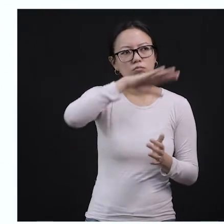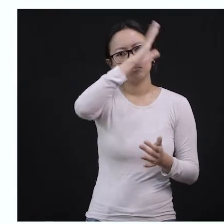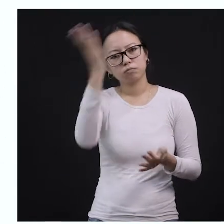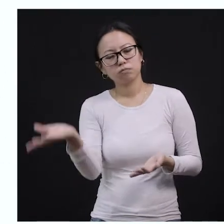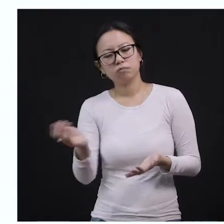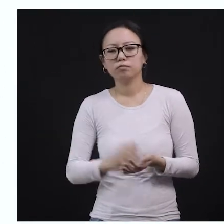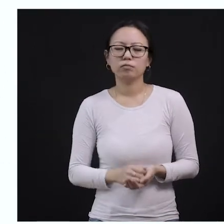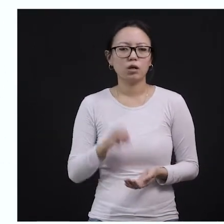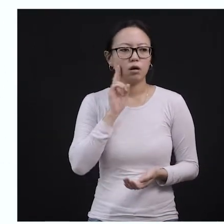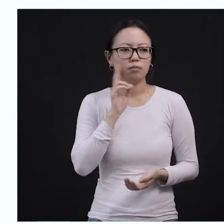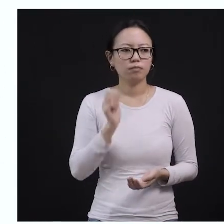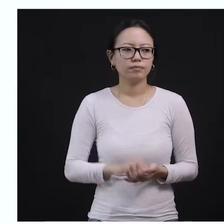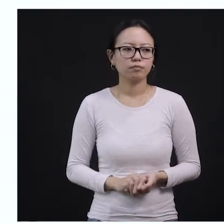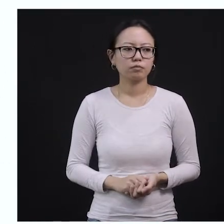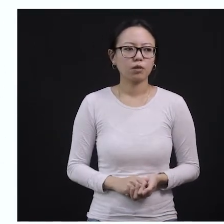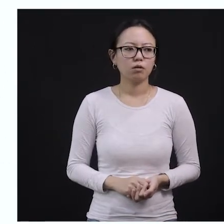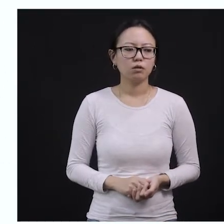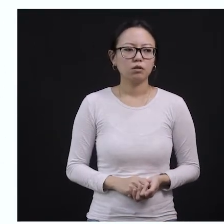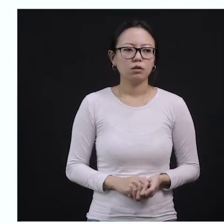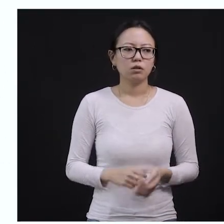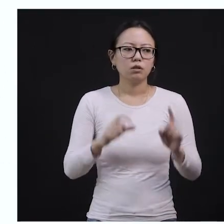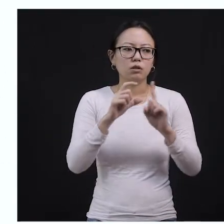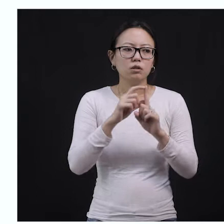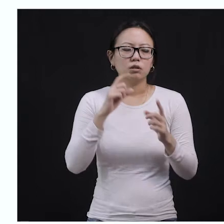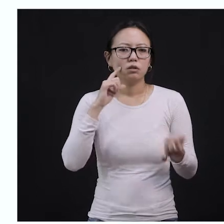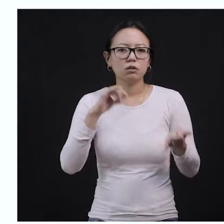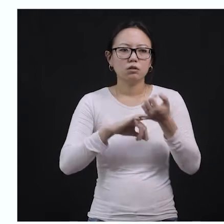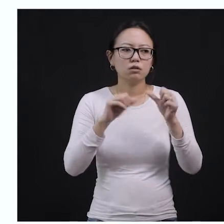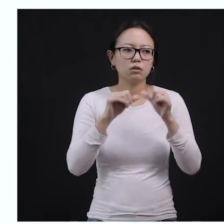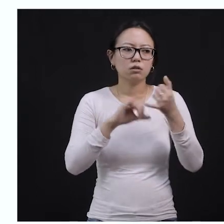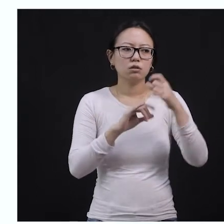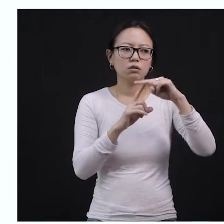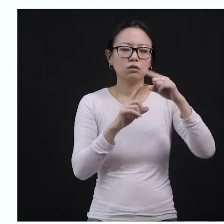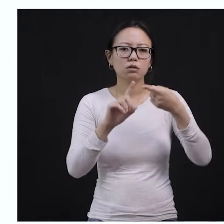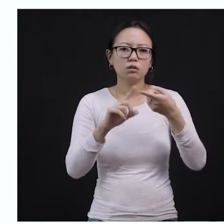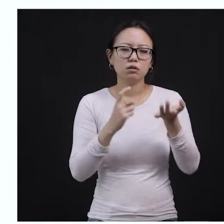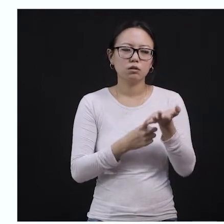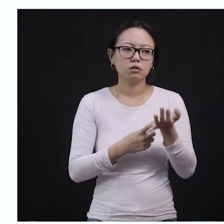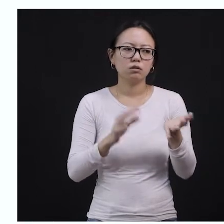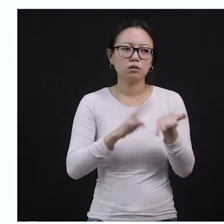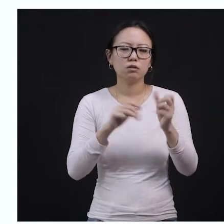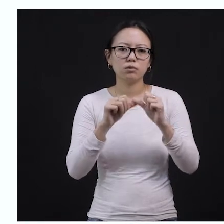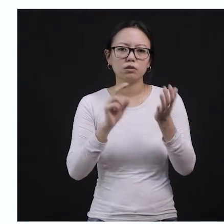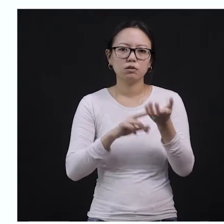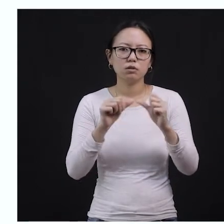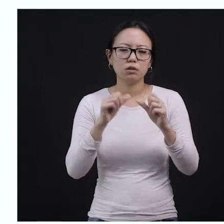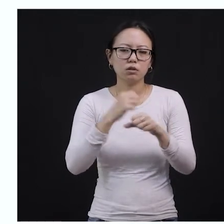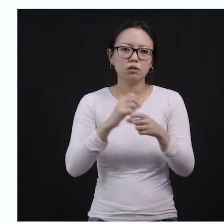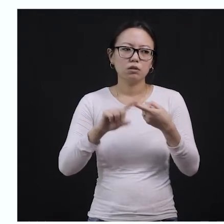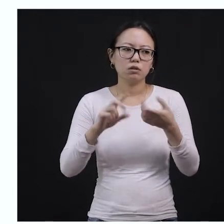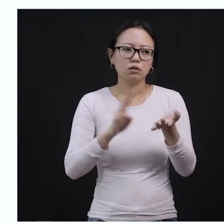Now, disaster management and mitigation. So whenever a destruction happens, whenever